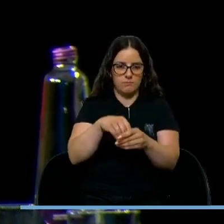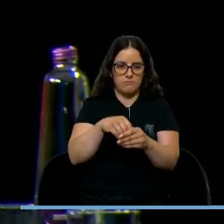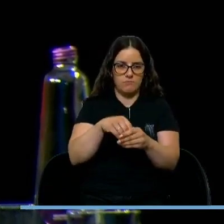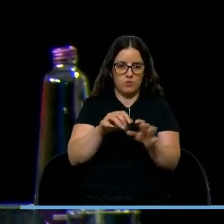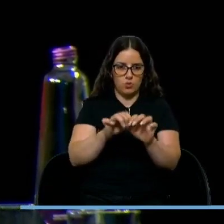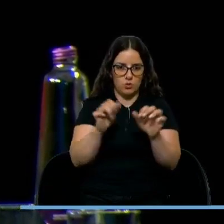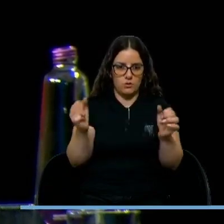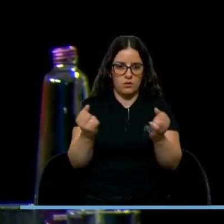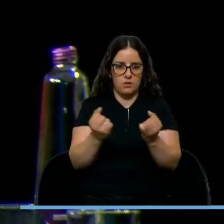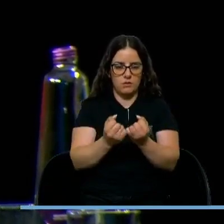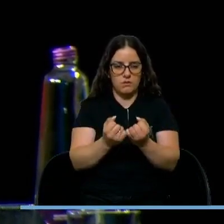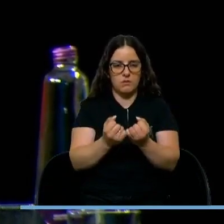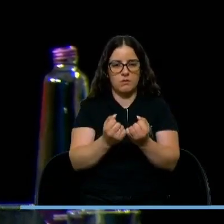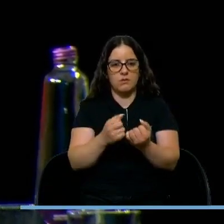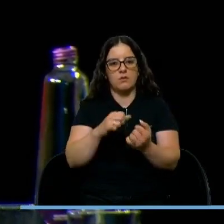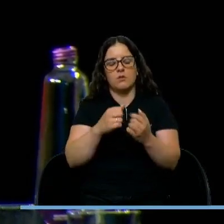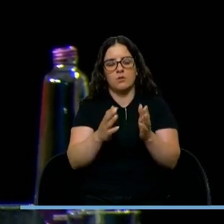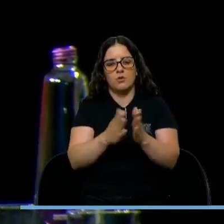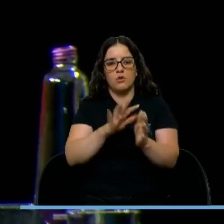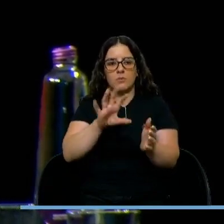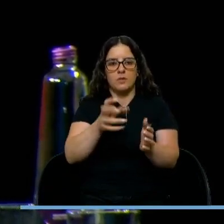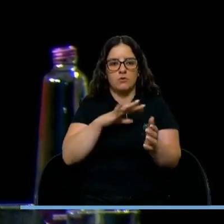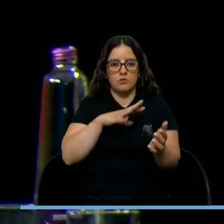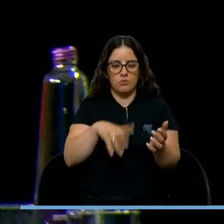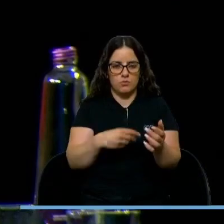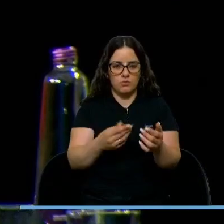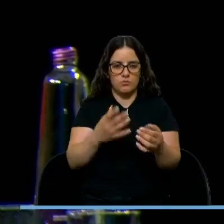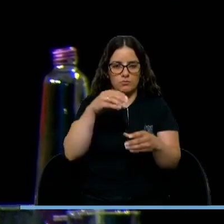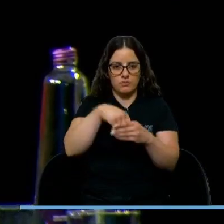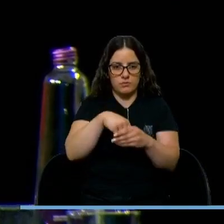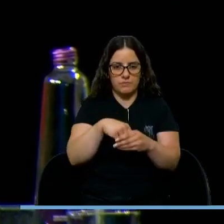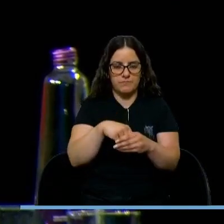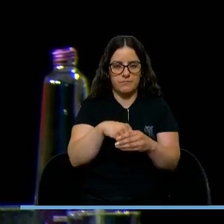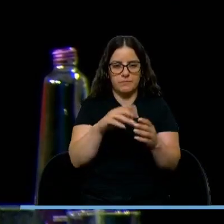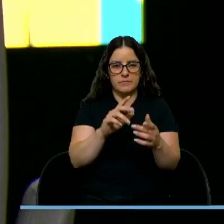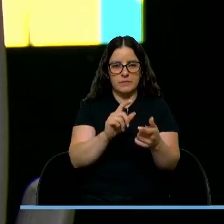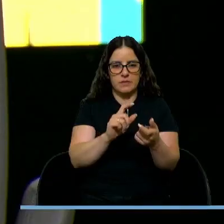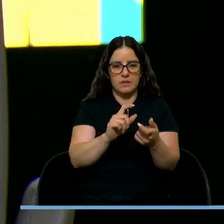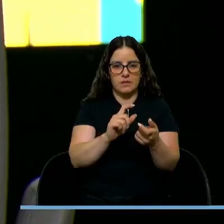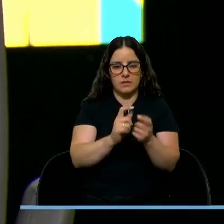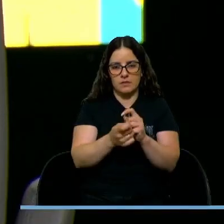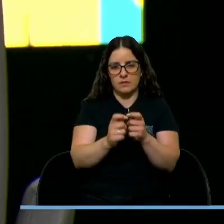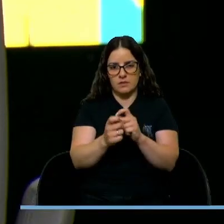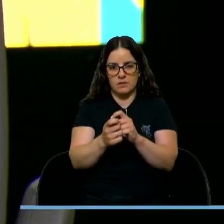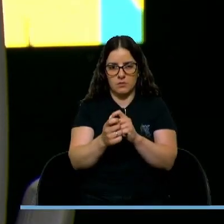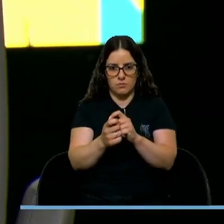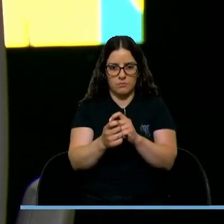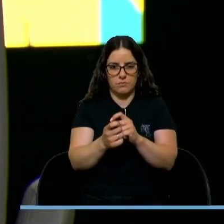as a whole and all the countries in the world are part and parcel of this transition.